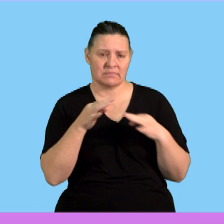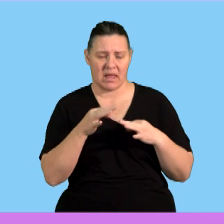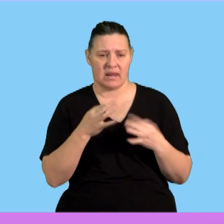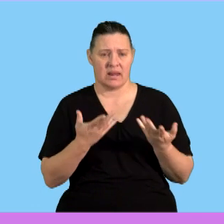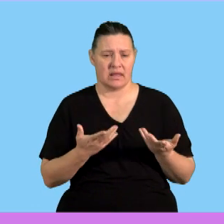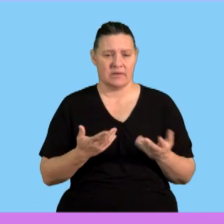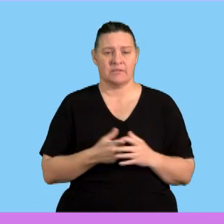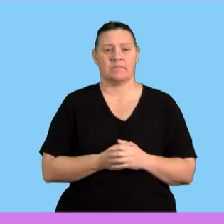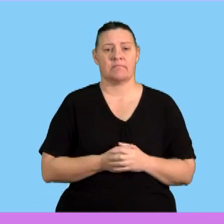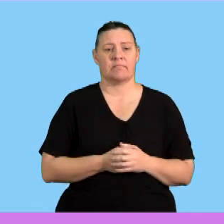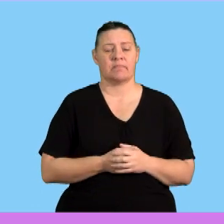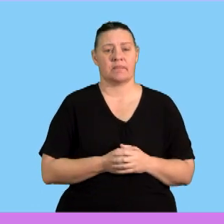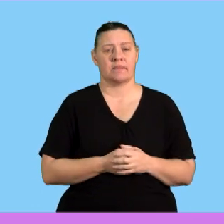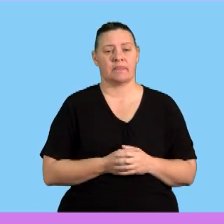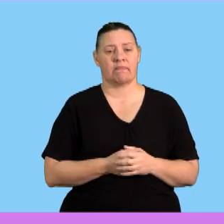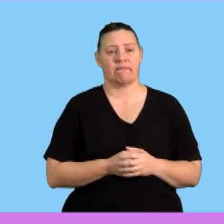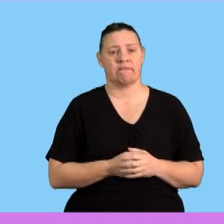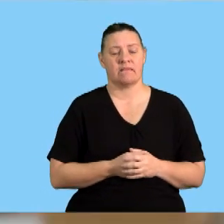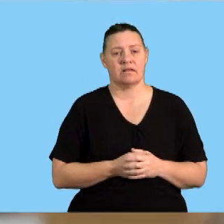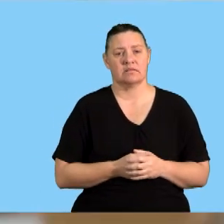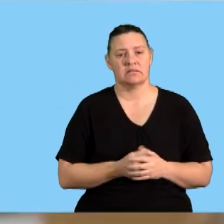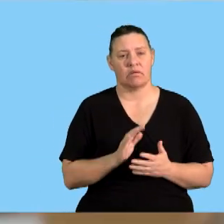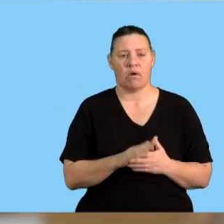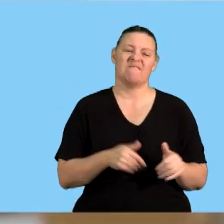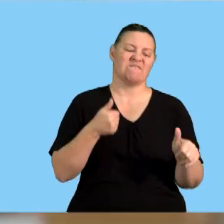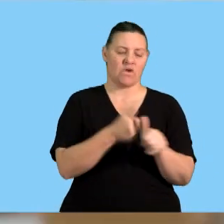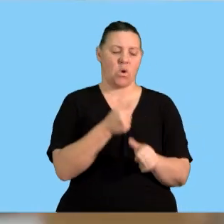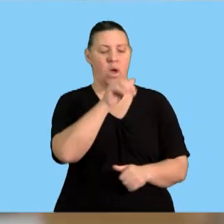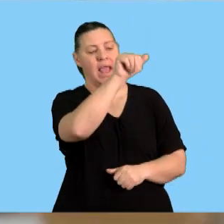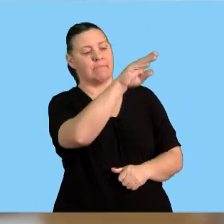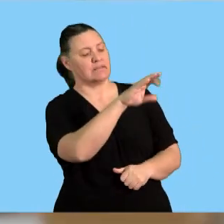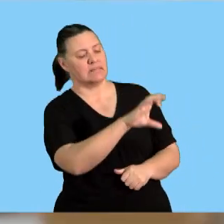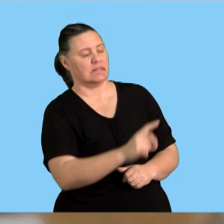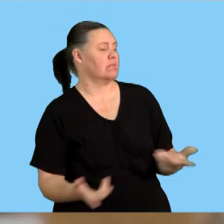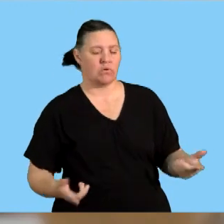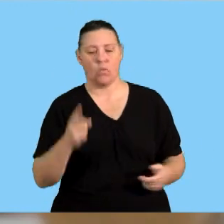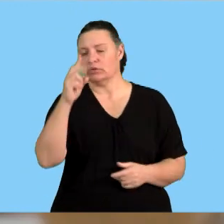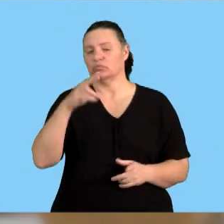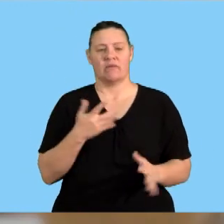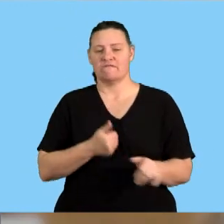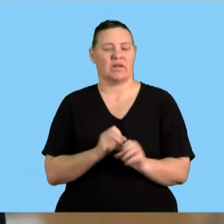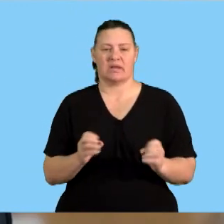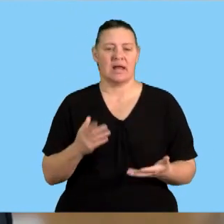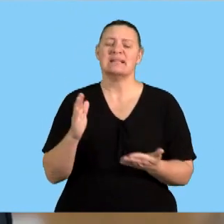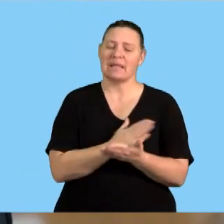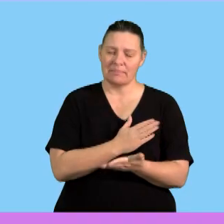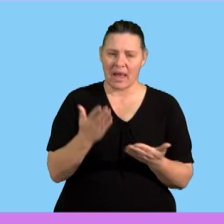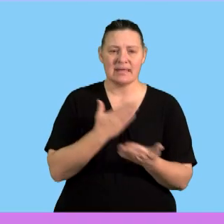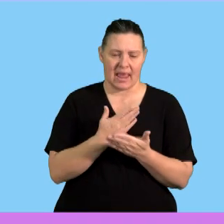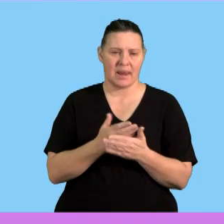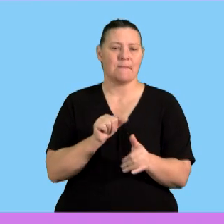answer. Guys, we know sometimes we don't necessarily follow the steps as indicated. So I would say